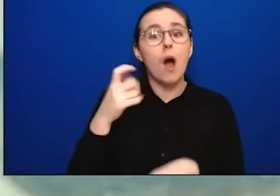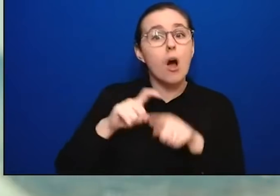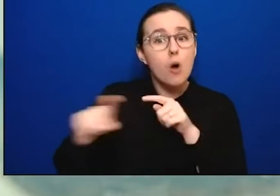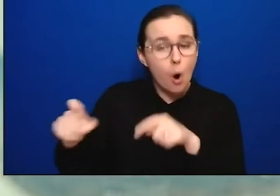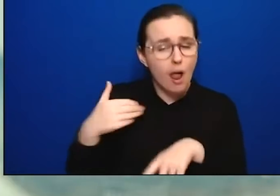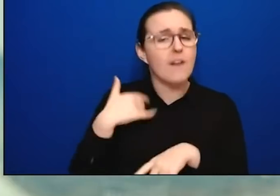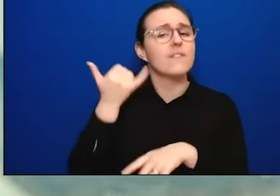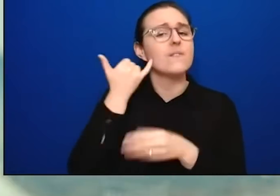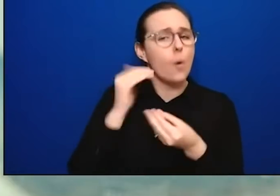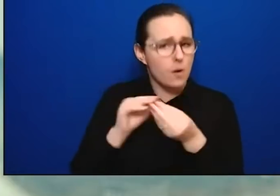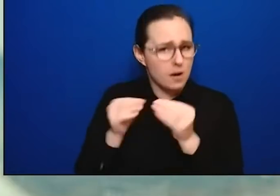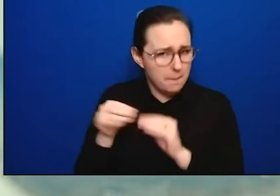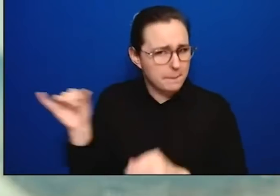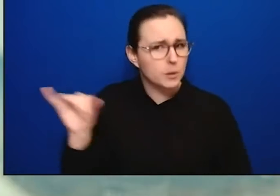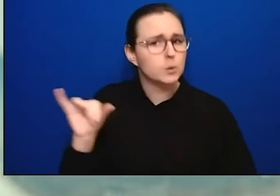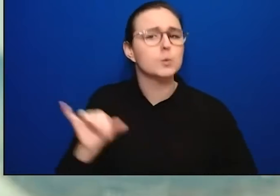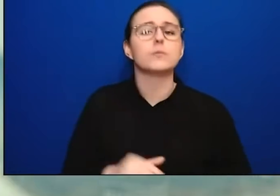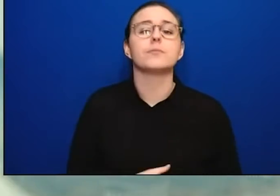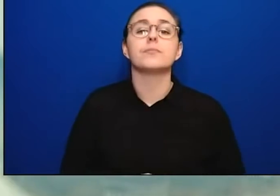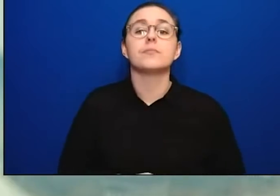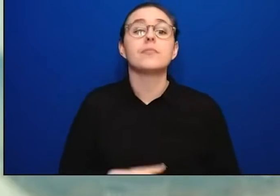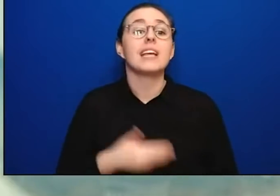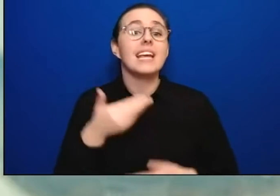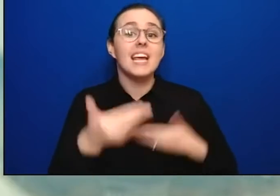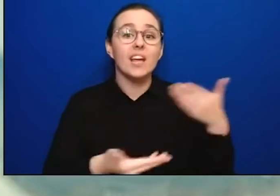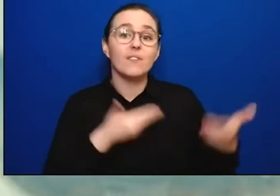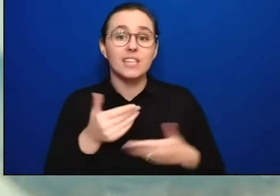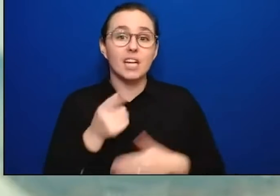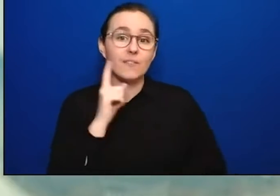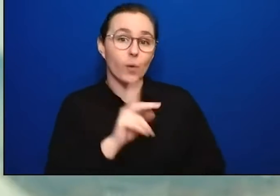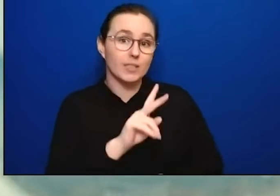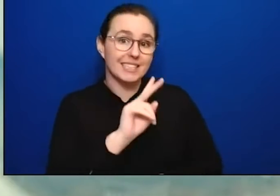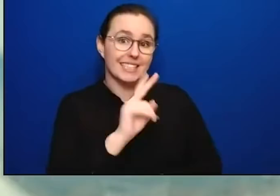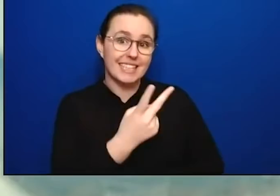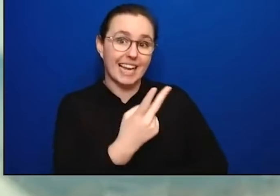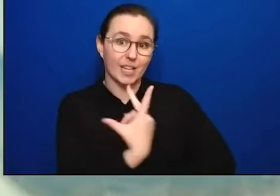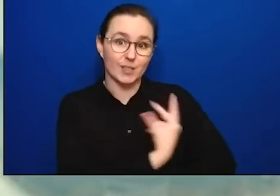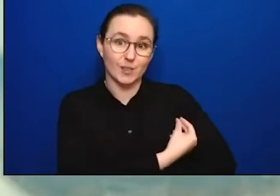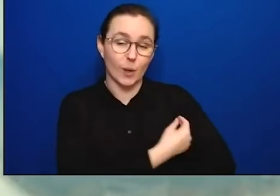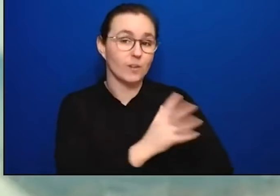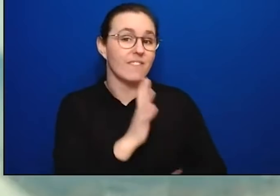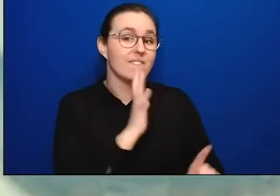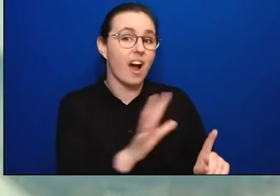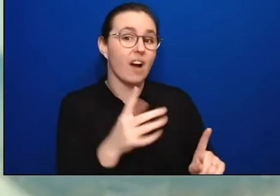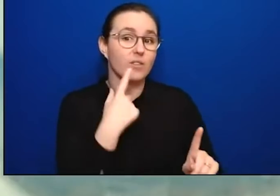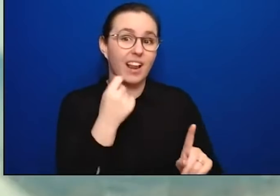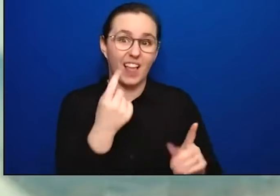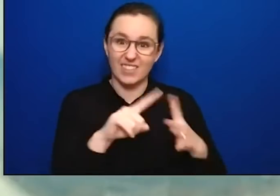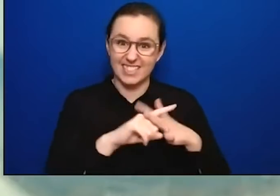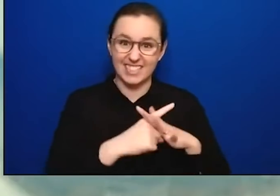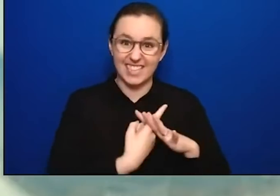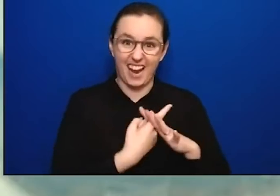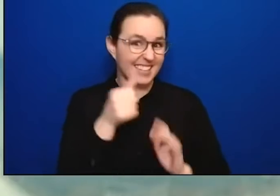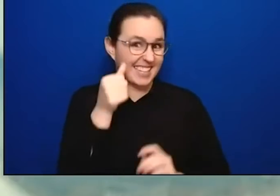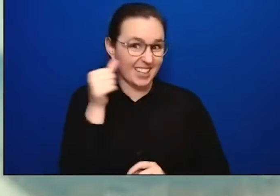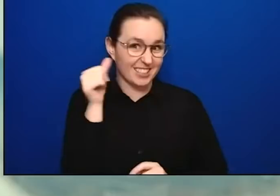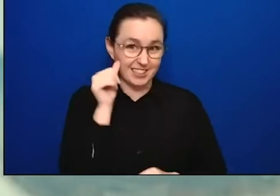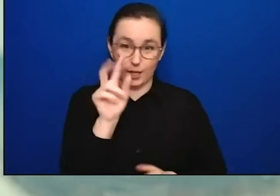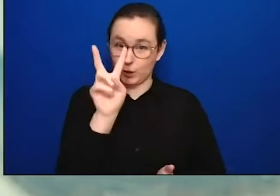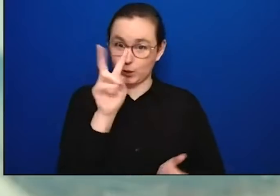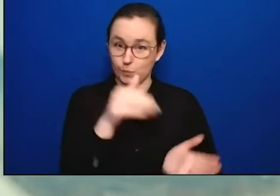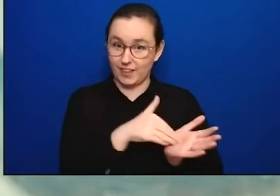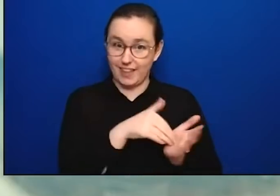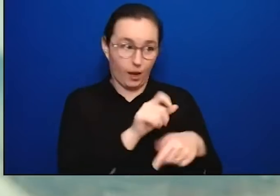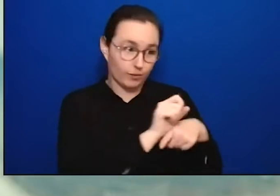1-833-838-2323 if you want to call in. I'd also note that invitations for dose 2 for 5 to 11 began as